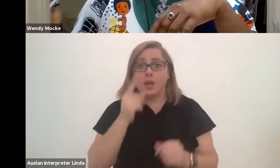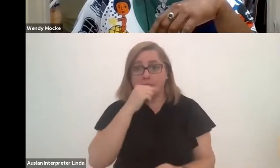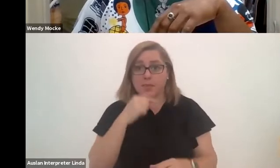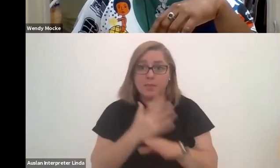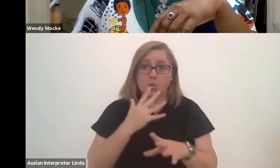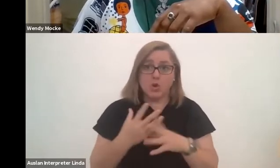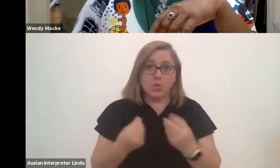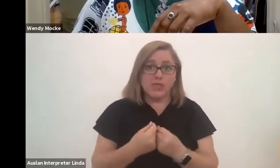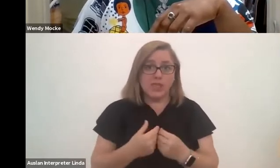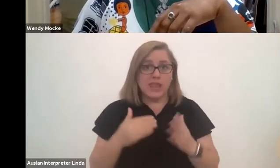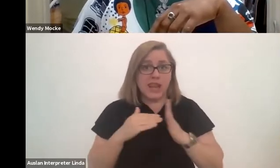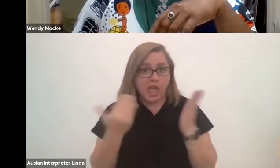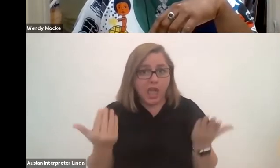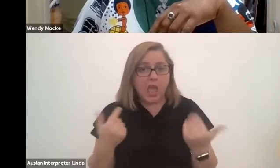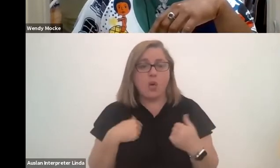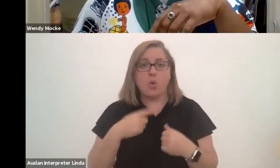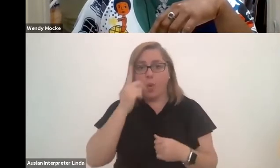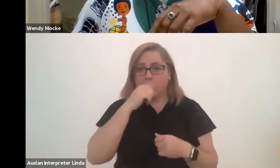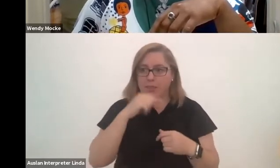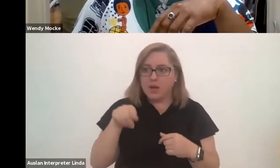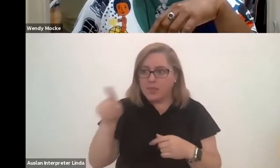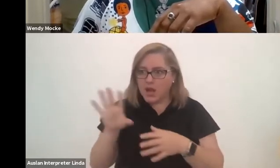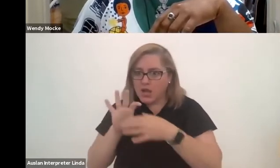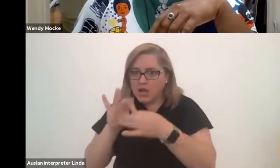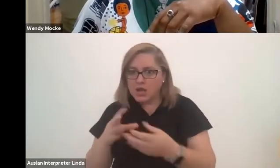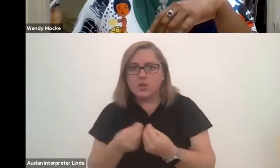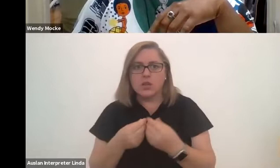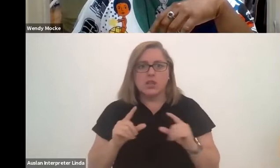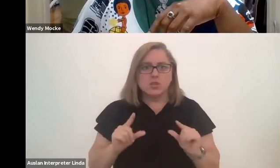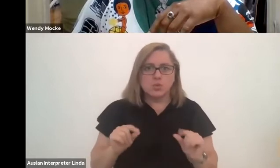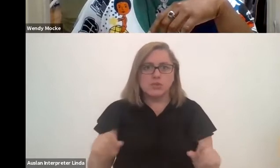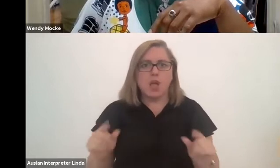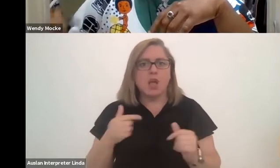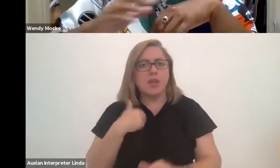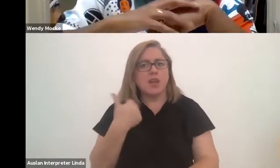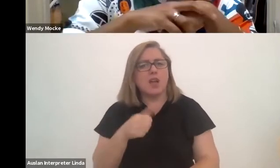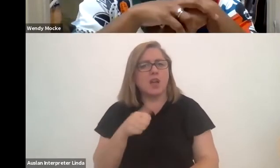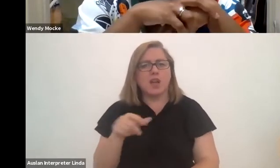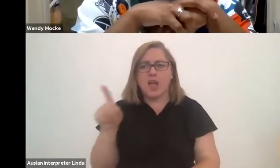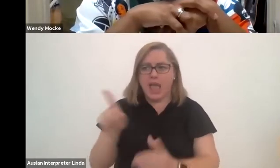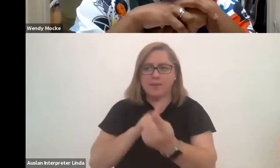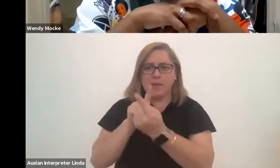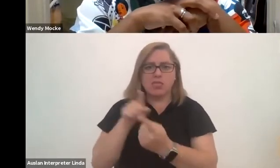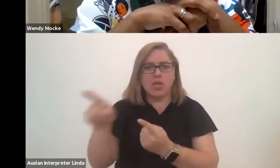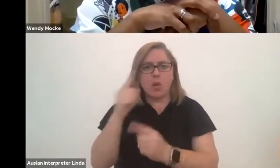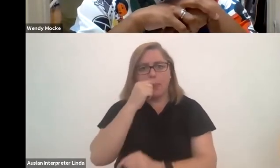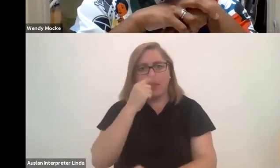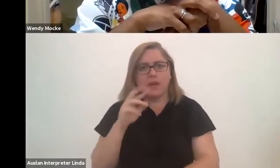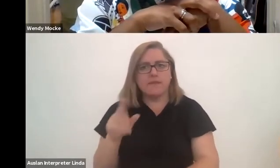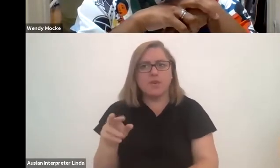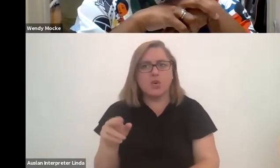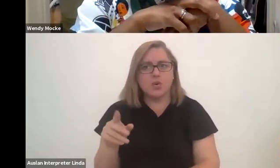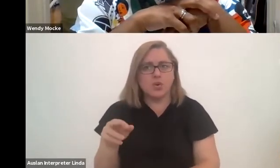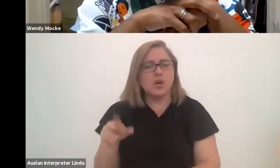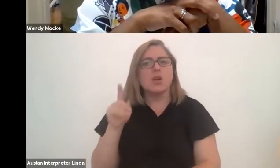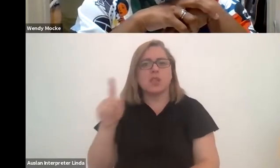and whose work I tune into through, say, Twitter, I realise I've actually met because they did they did a really